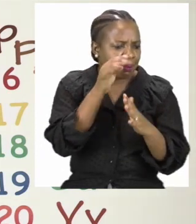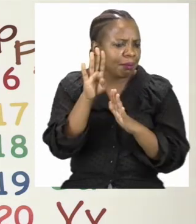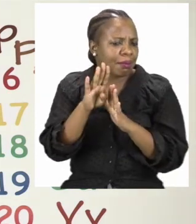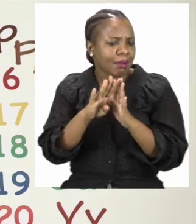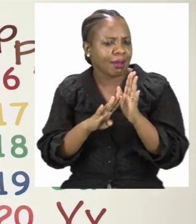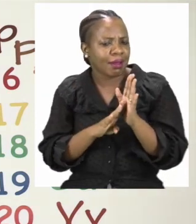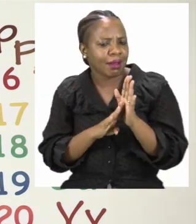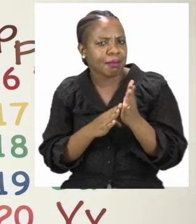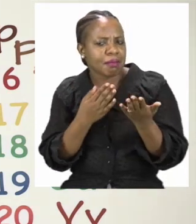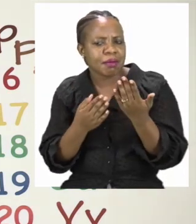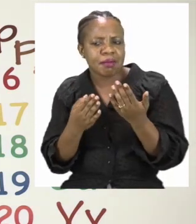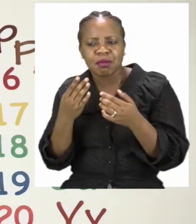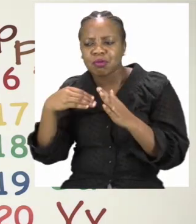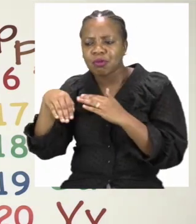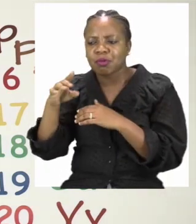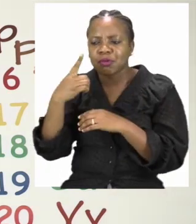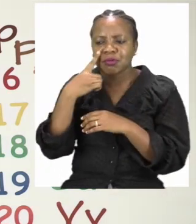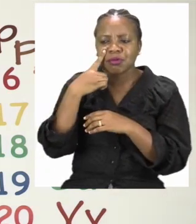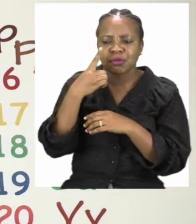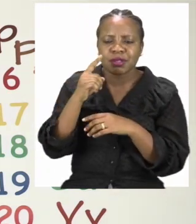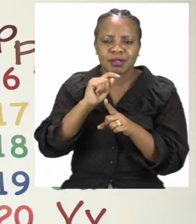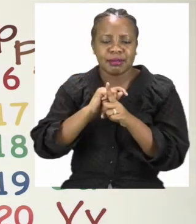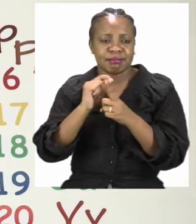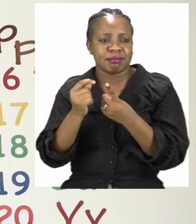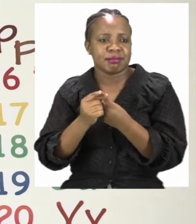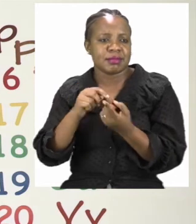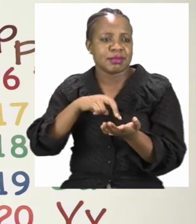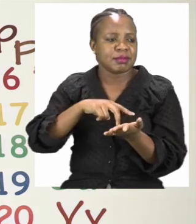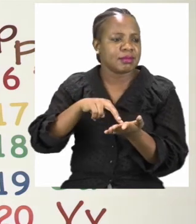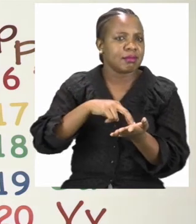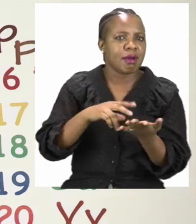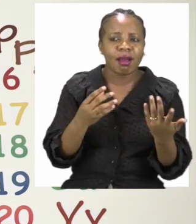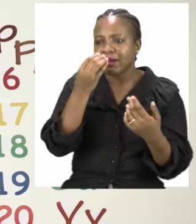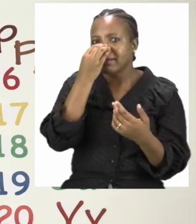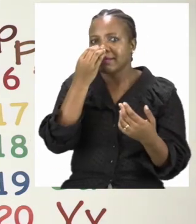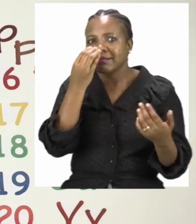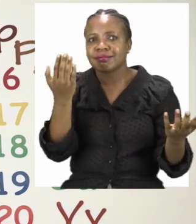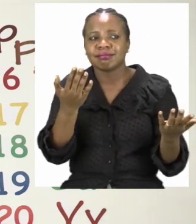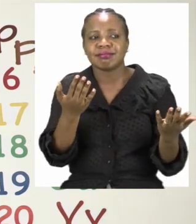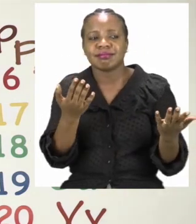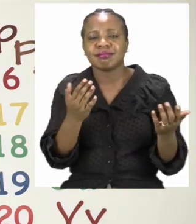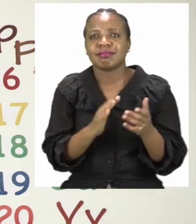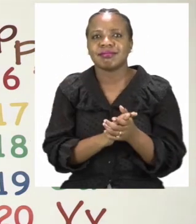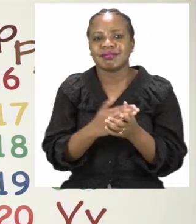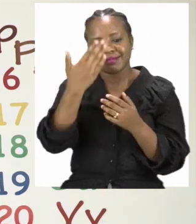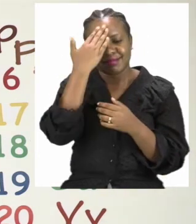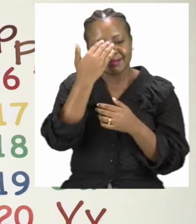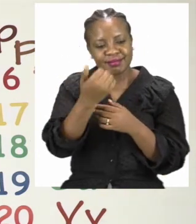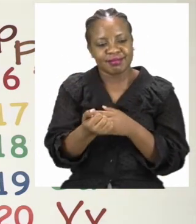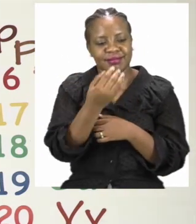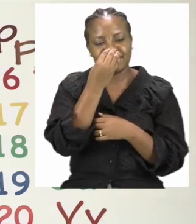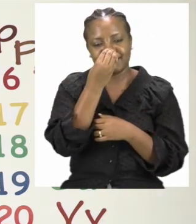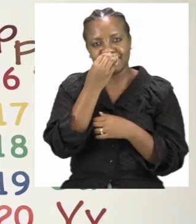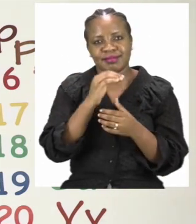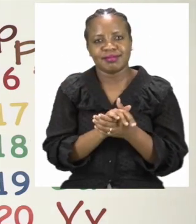see some traditional dancing. Zacky, where are you? Hello, Zacky.